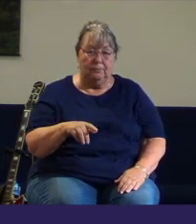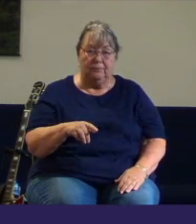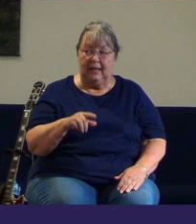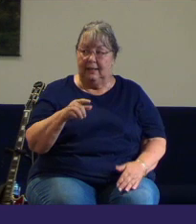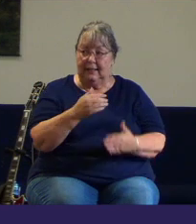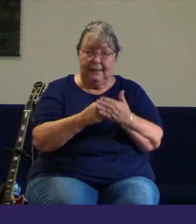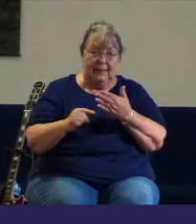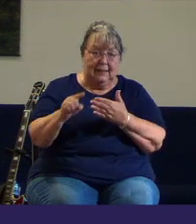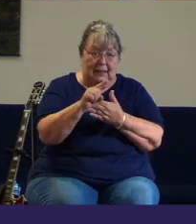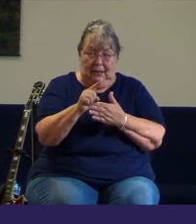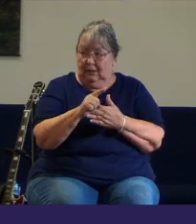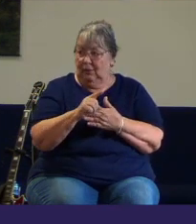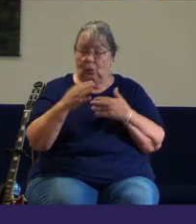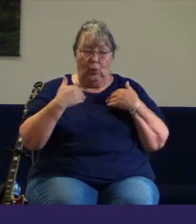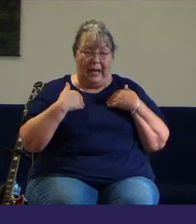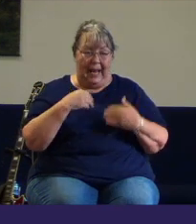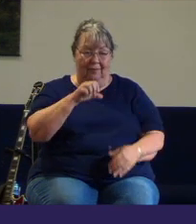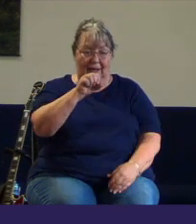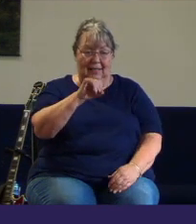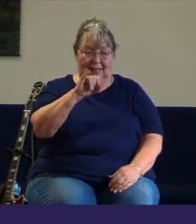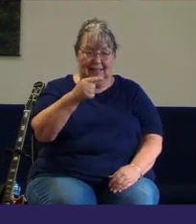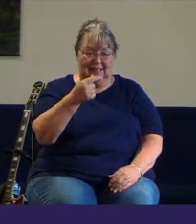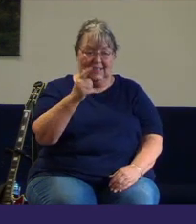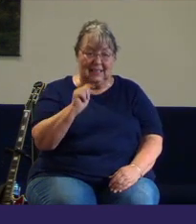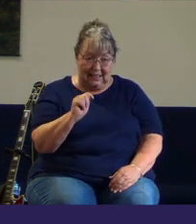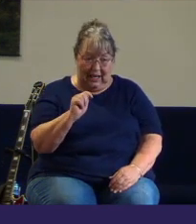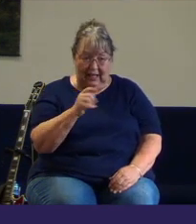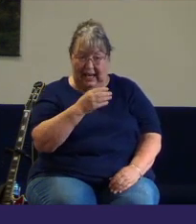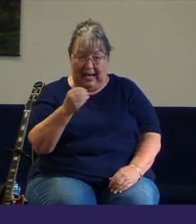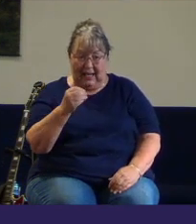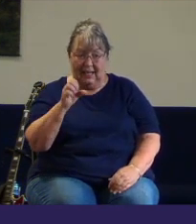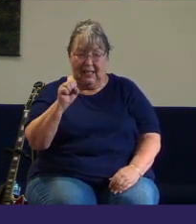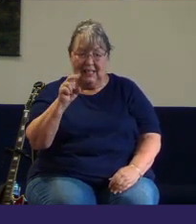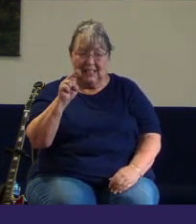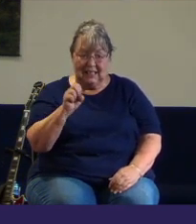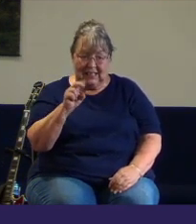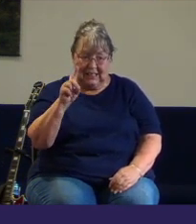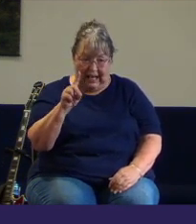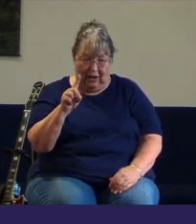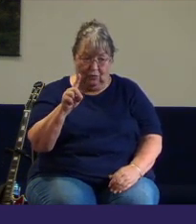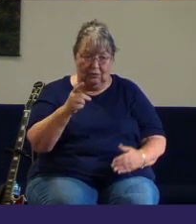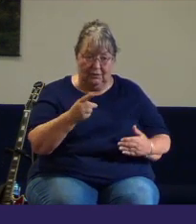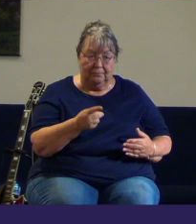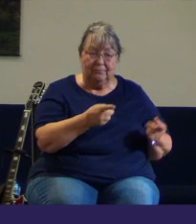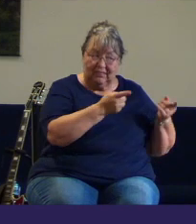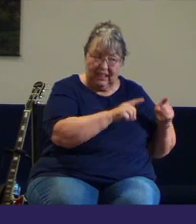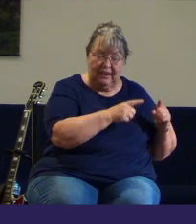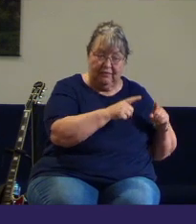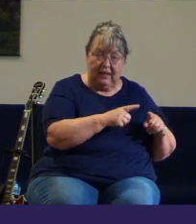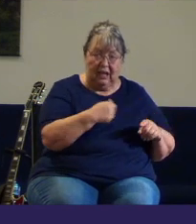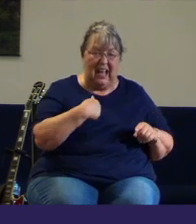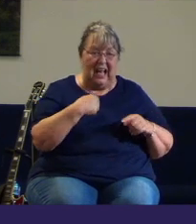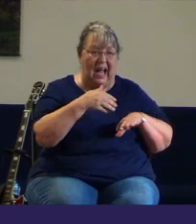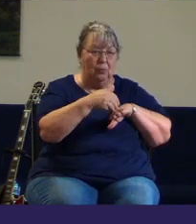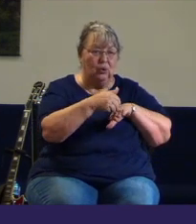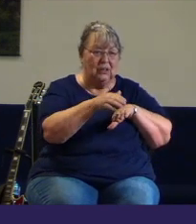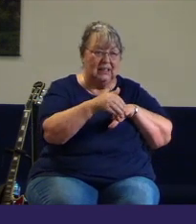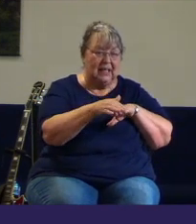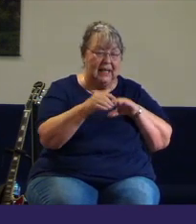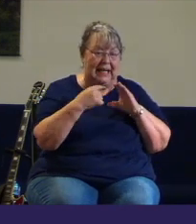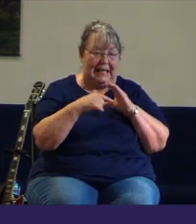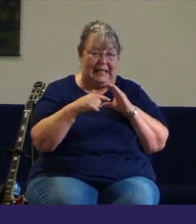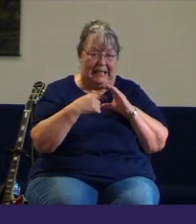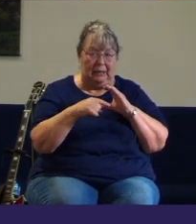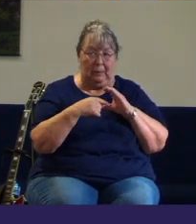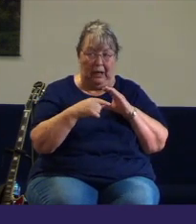event. Amen. We've been looking forward to this. And so I will be sending an email this week to remind you of time